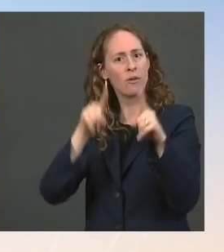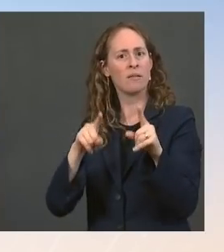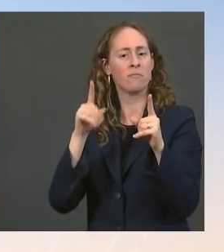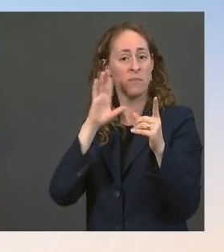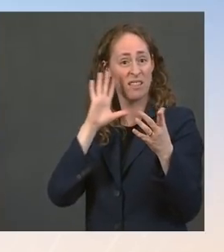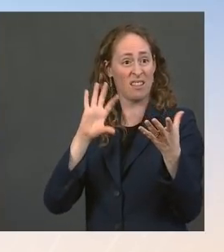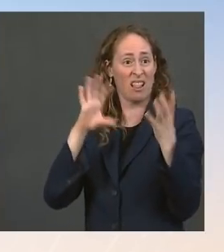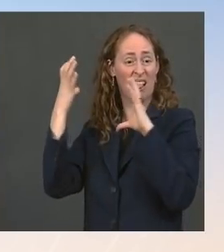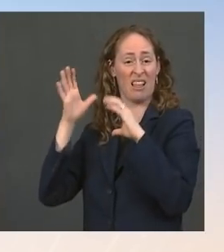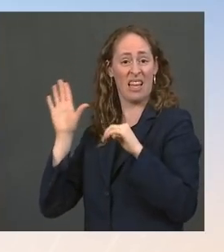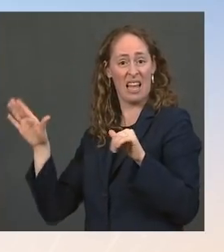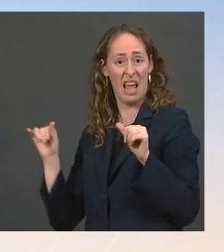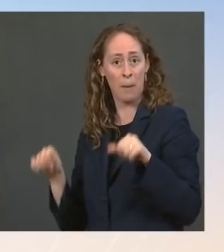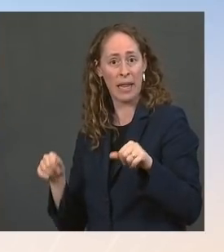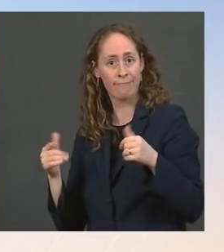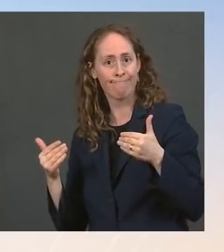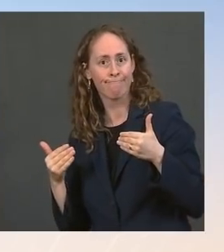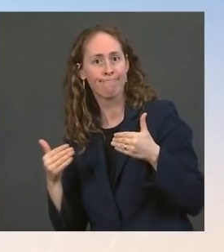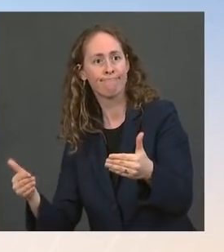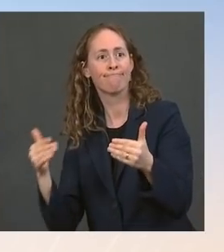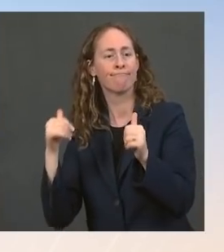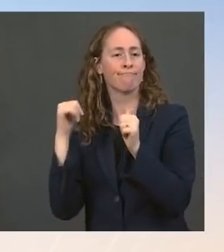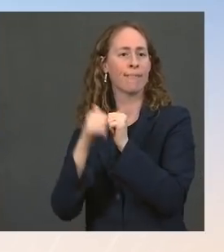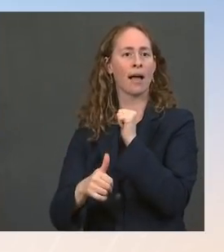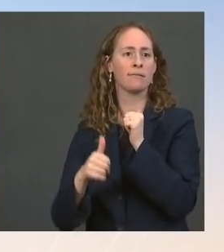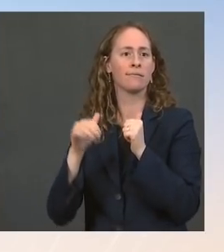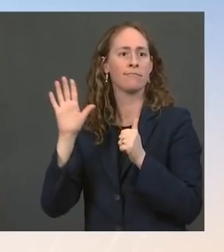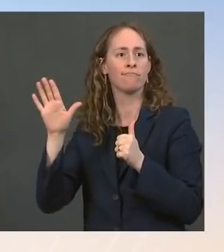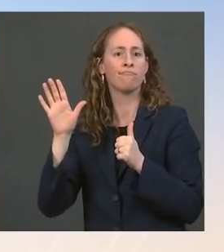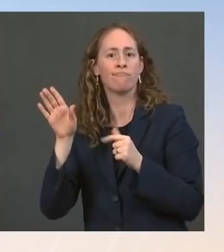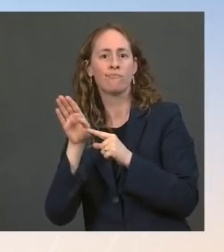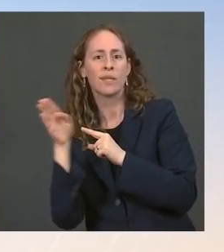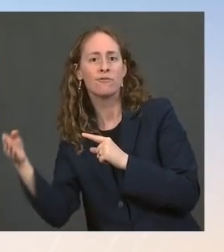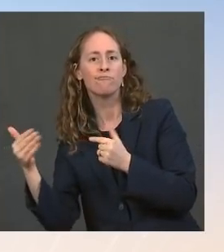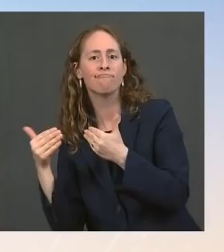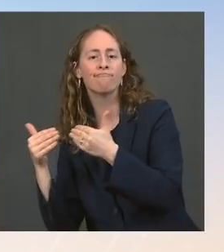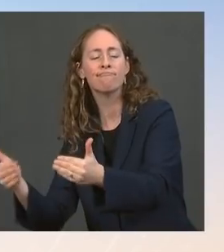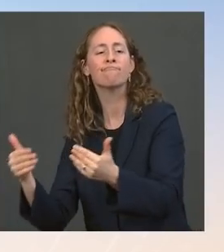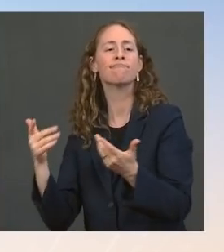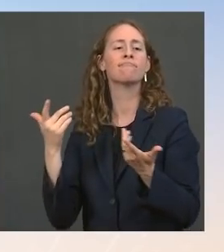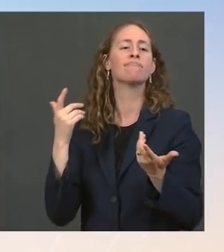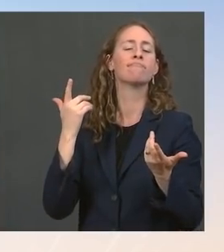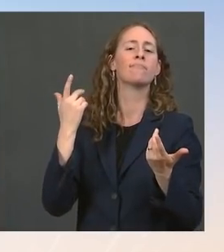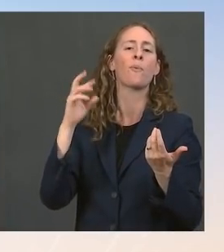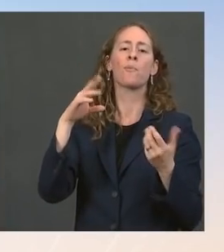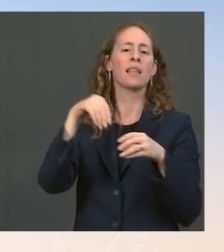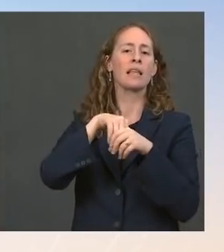things that you're working on done, reconciliation package,